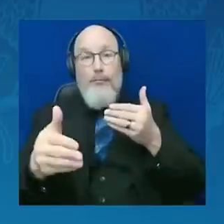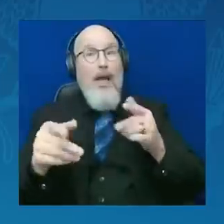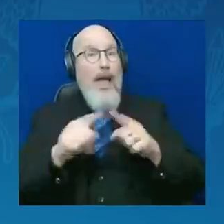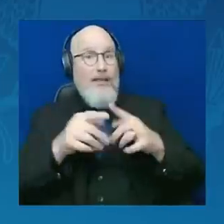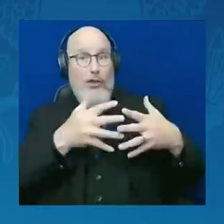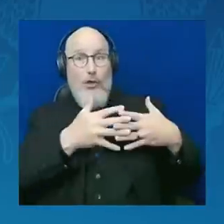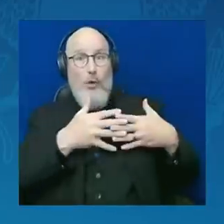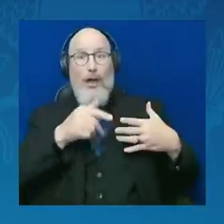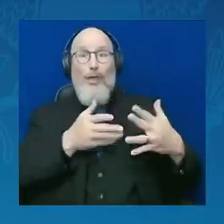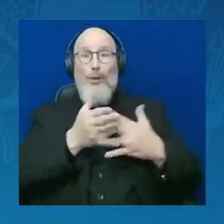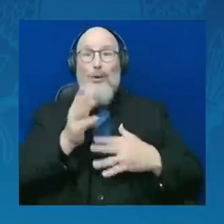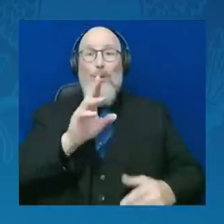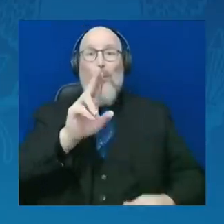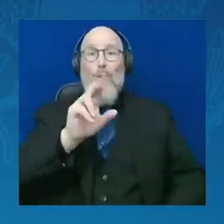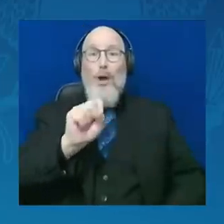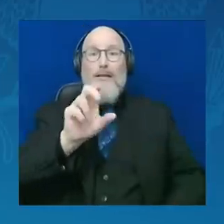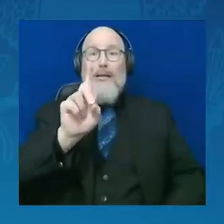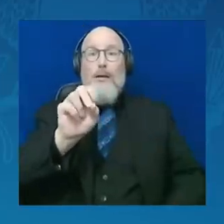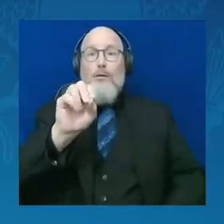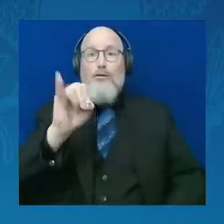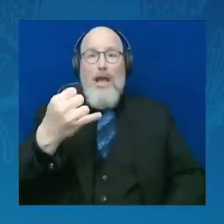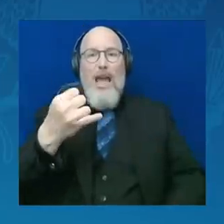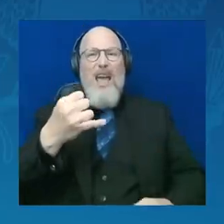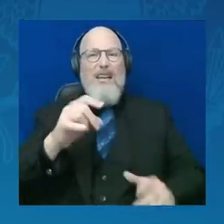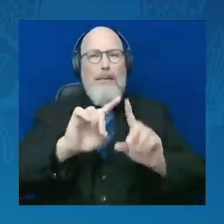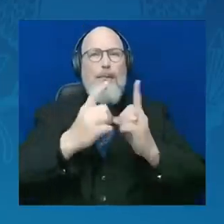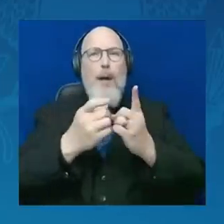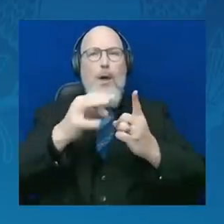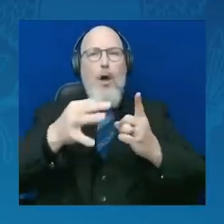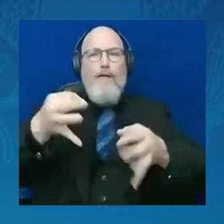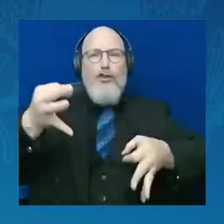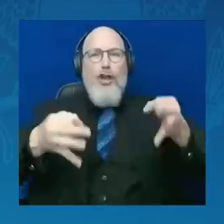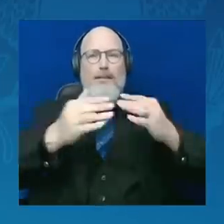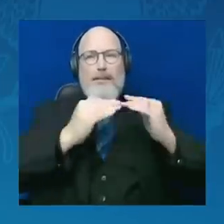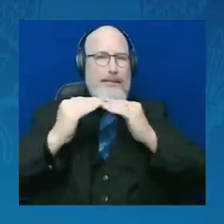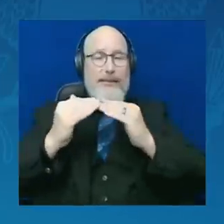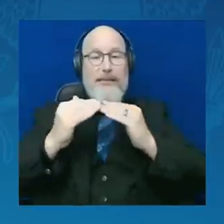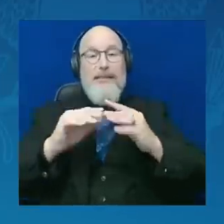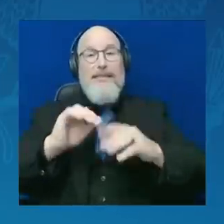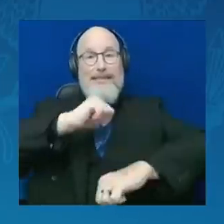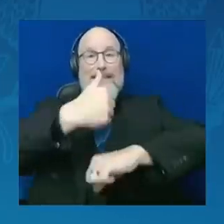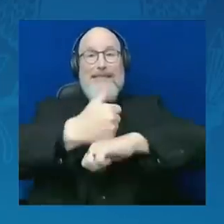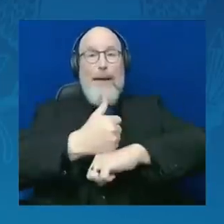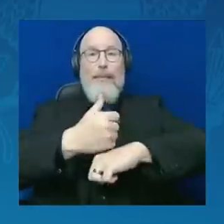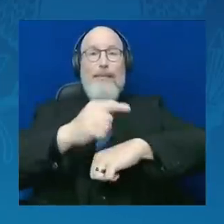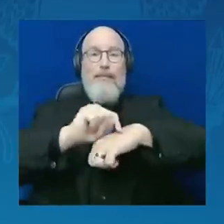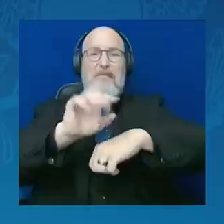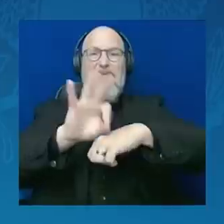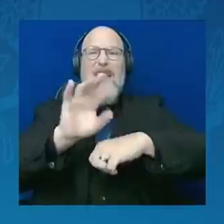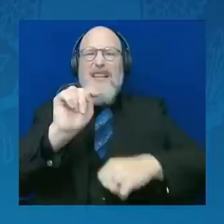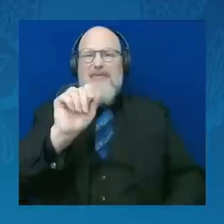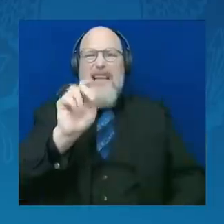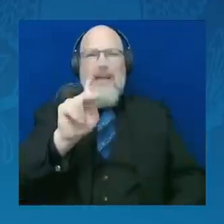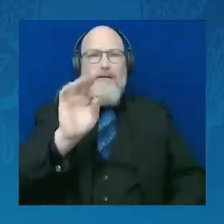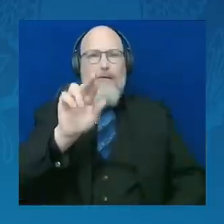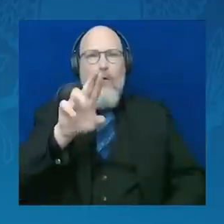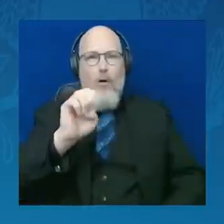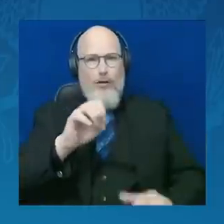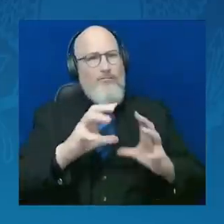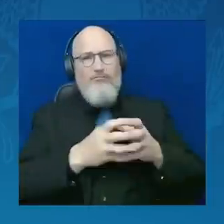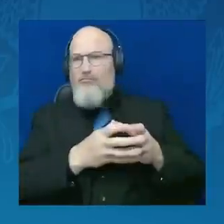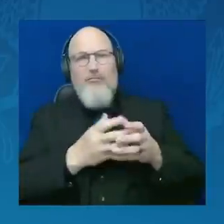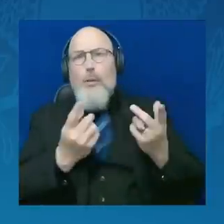Justice, started a task force to do what is required and necessary and appropriate in terms